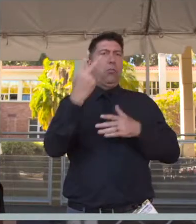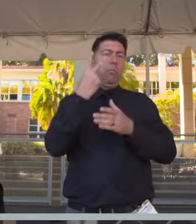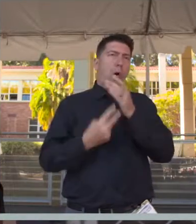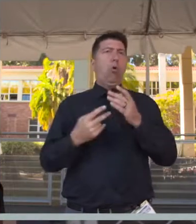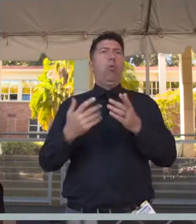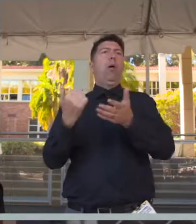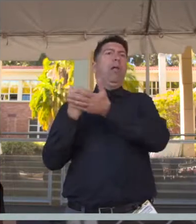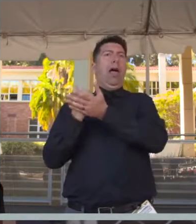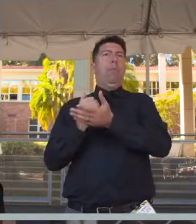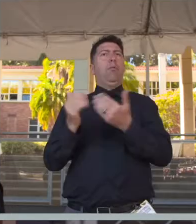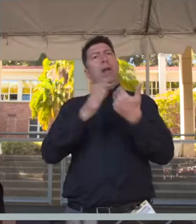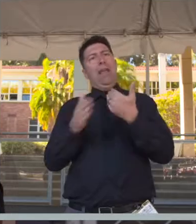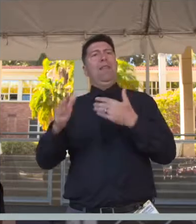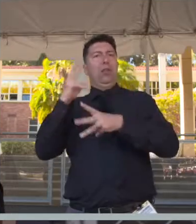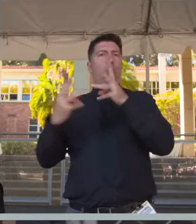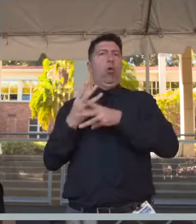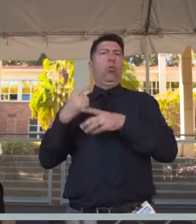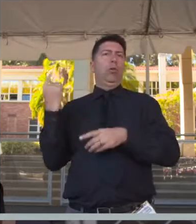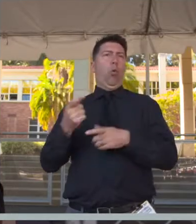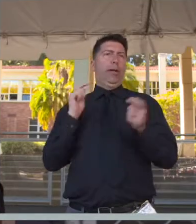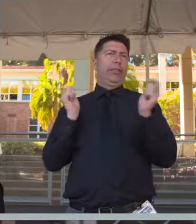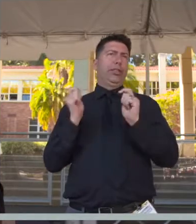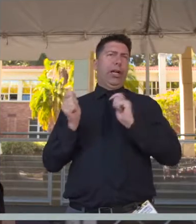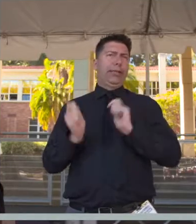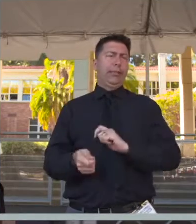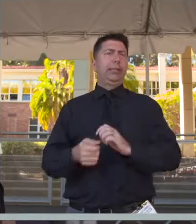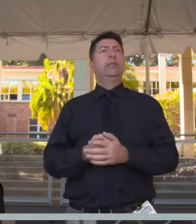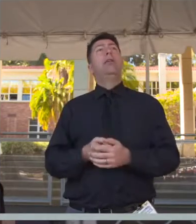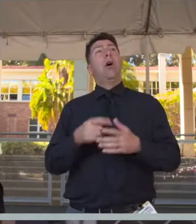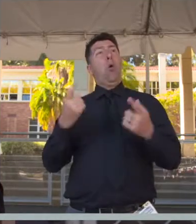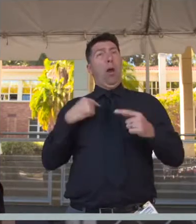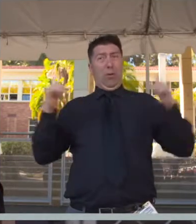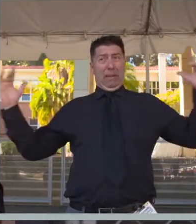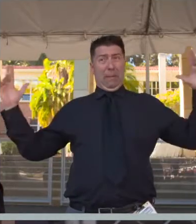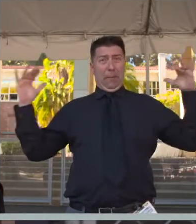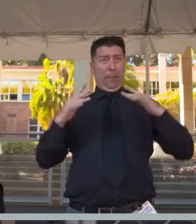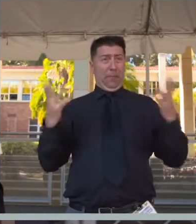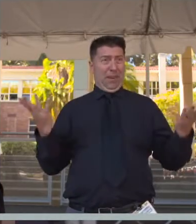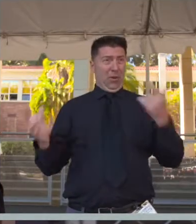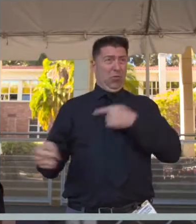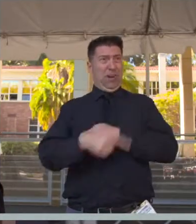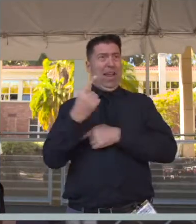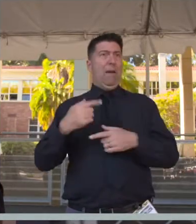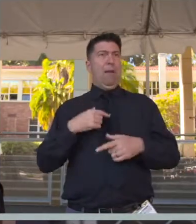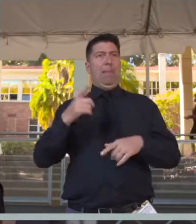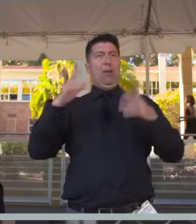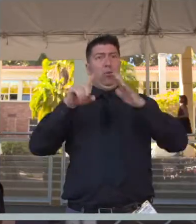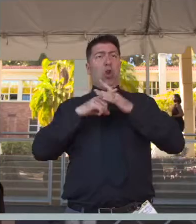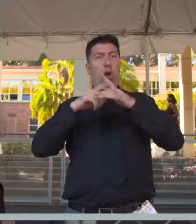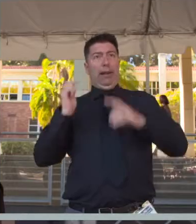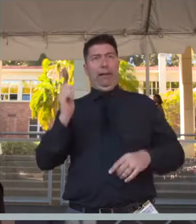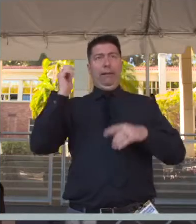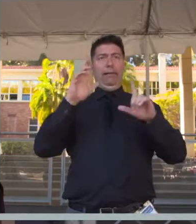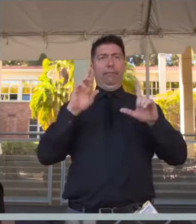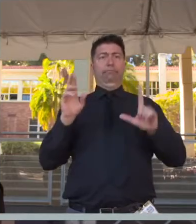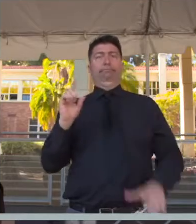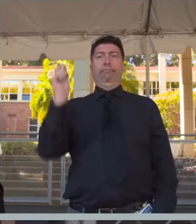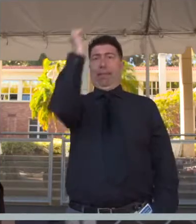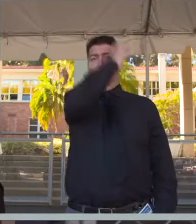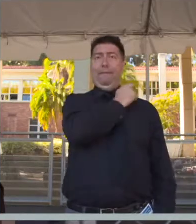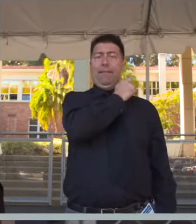you well in this rapidly changing world. When we gathered here today, perhaps your tassel was on the left, which is